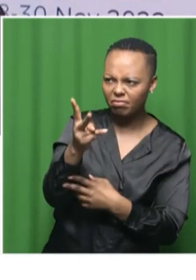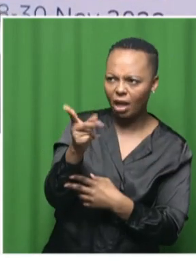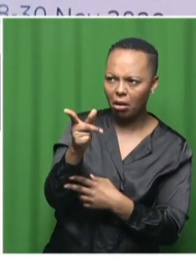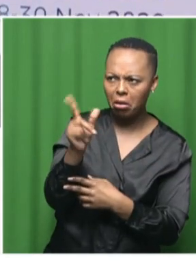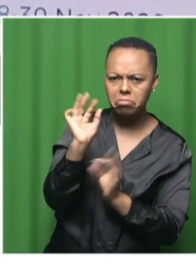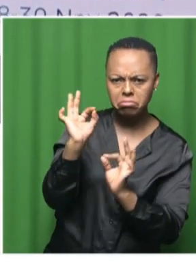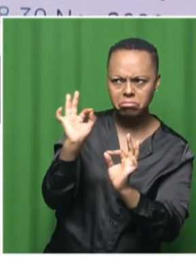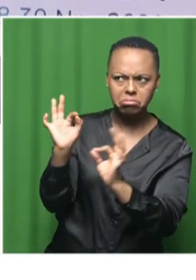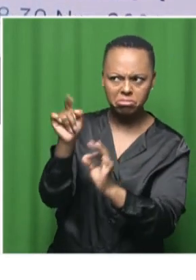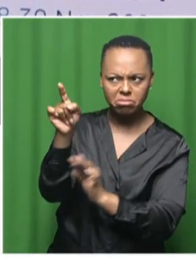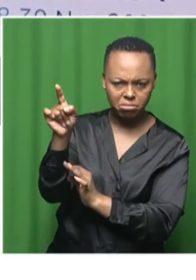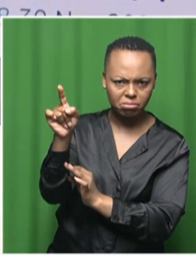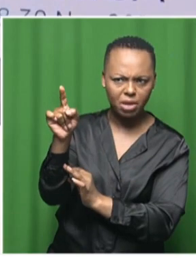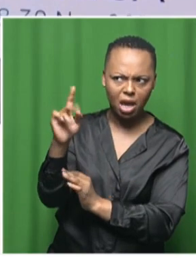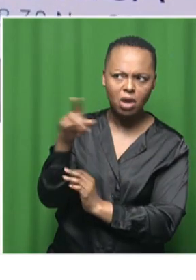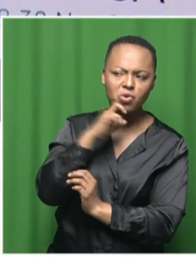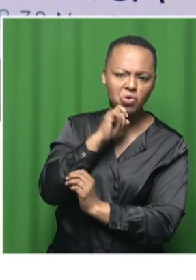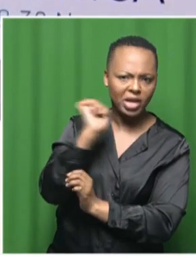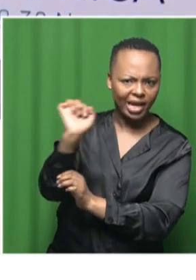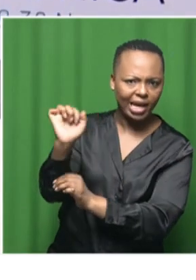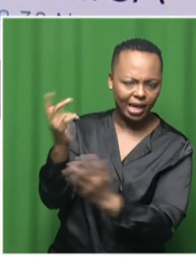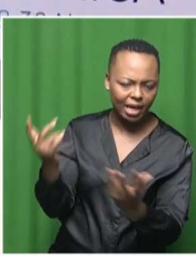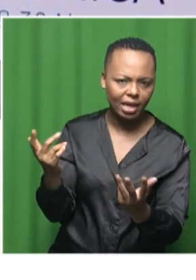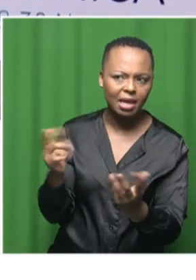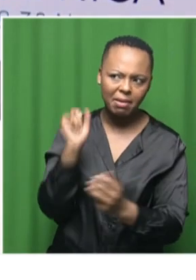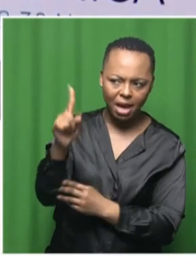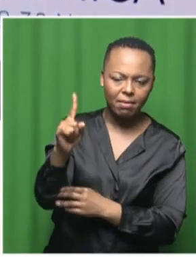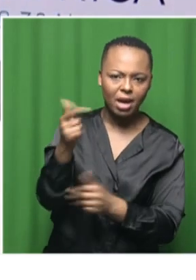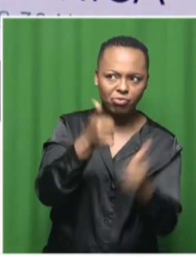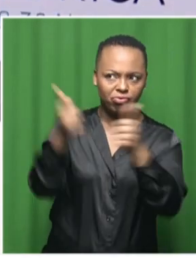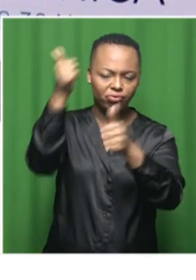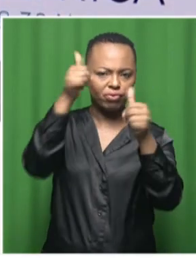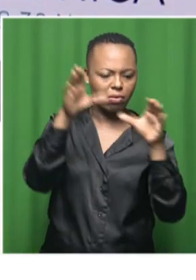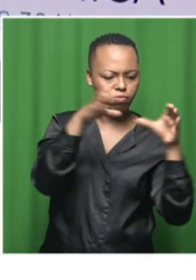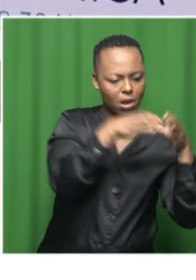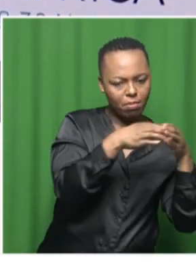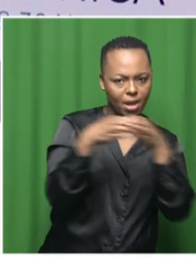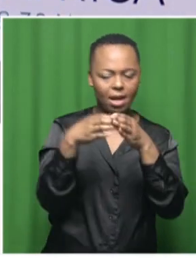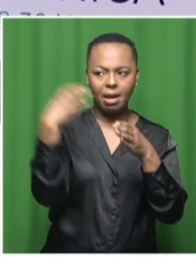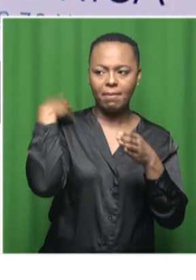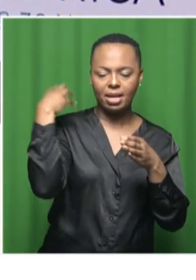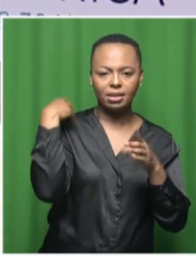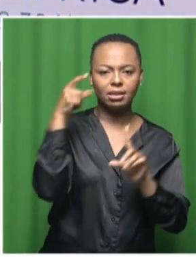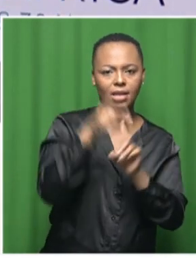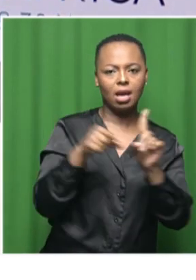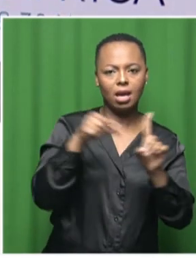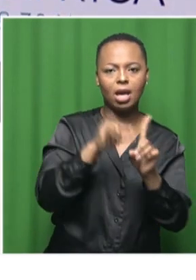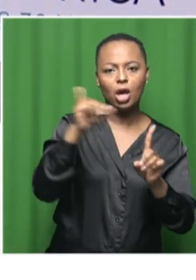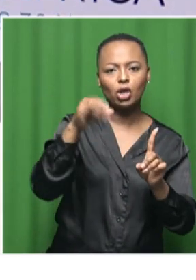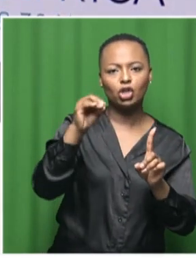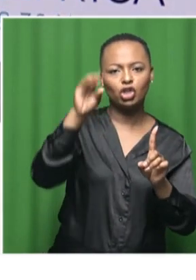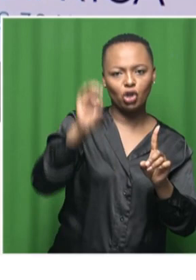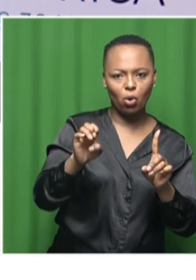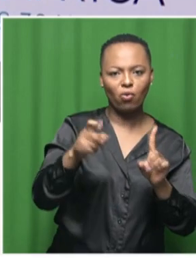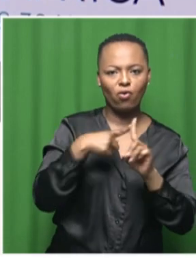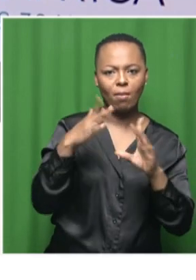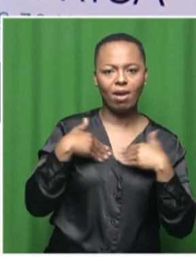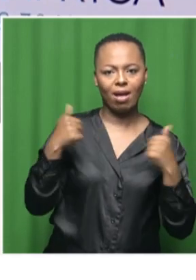are developing in that space. And that's why part of the delegation was Minister Joe Patla to look at